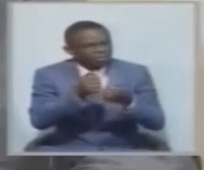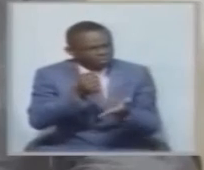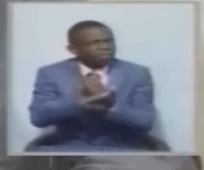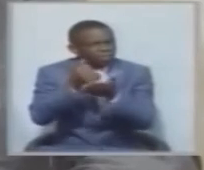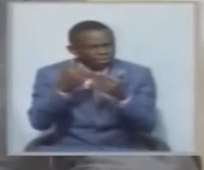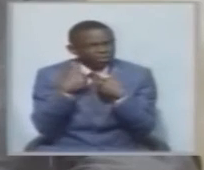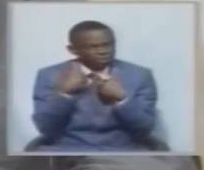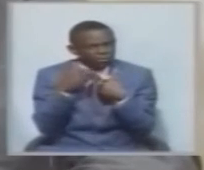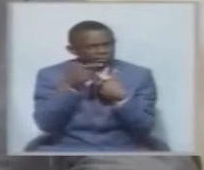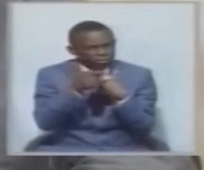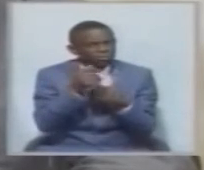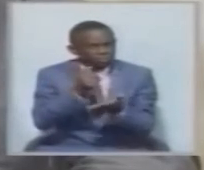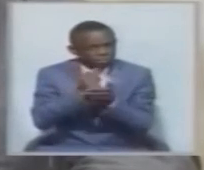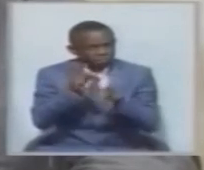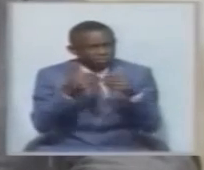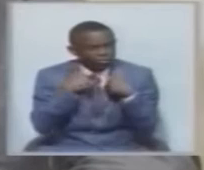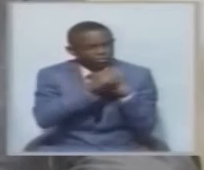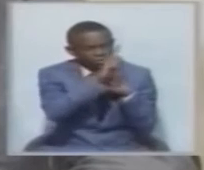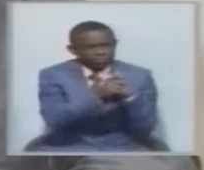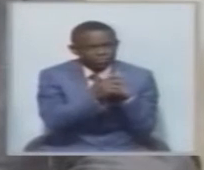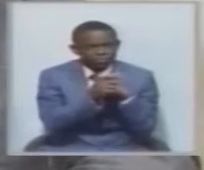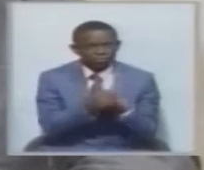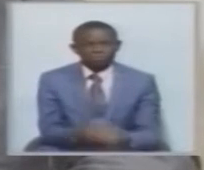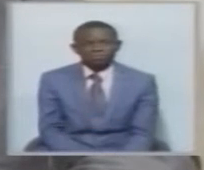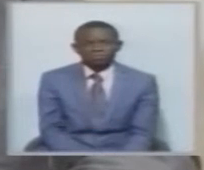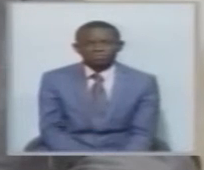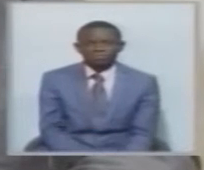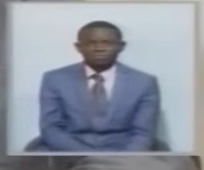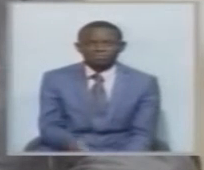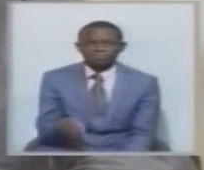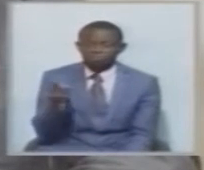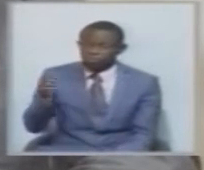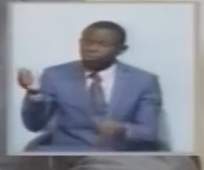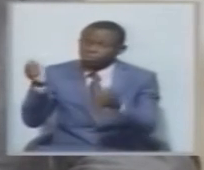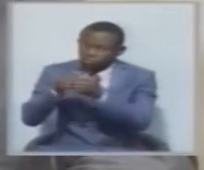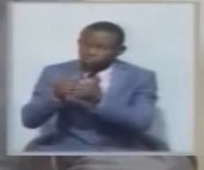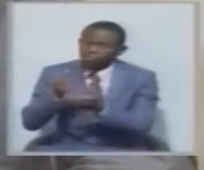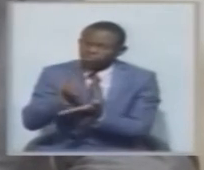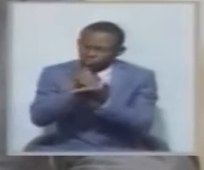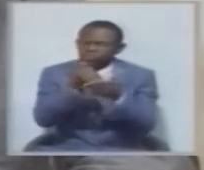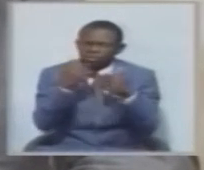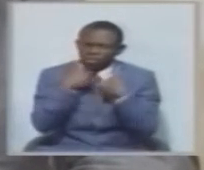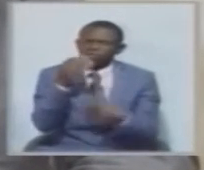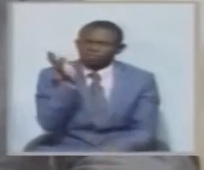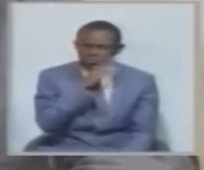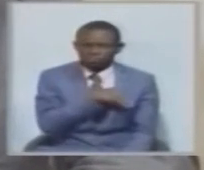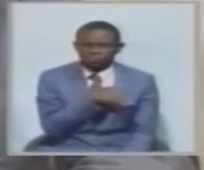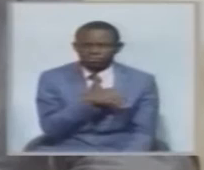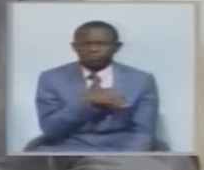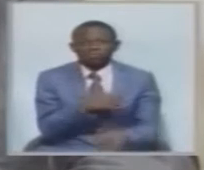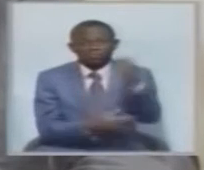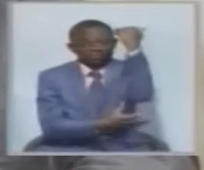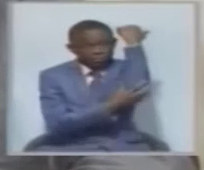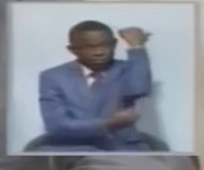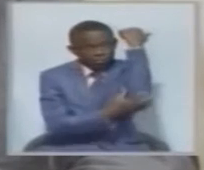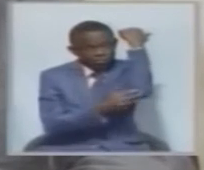the bank has made an impact, and poverty, Grevazio, is a relative term. I mean, even if you look at the most developed